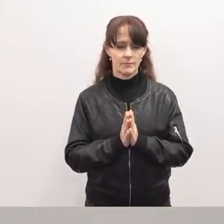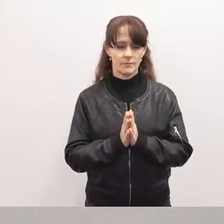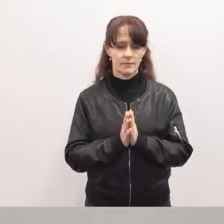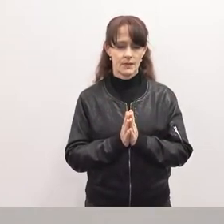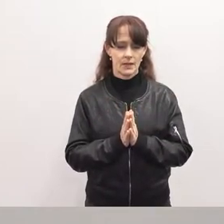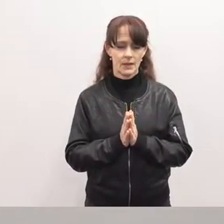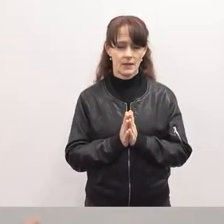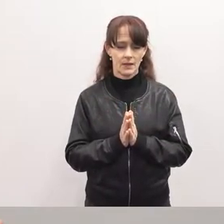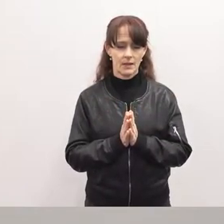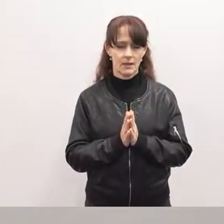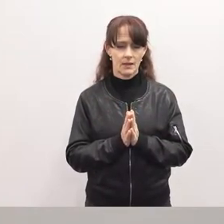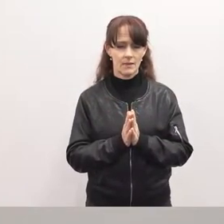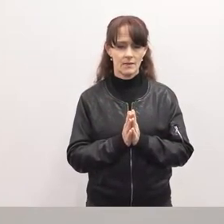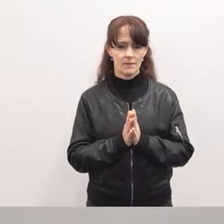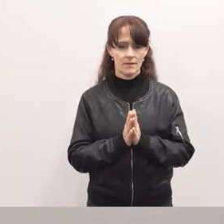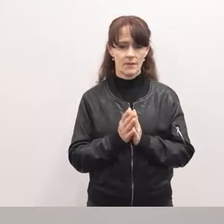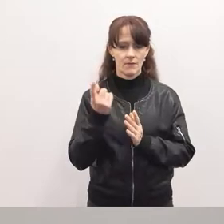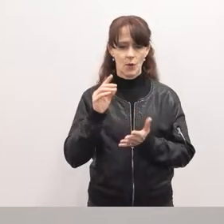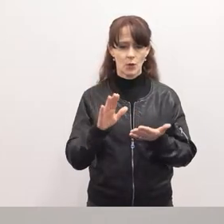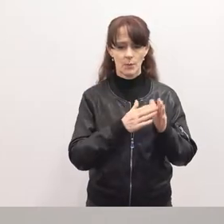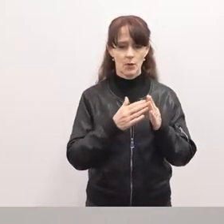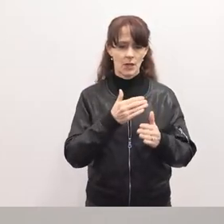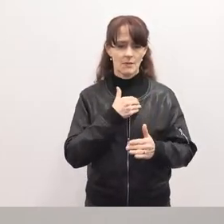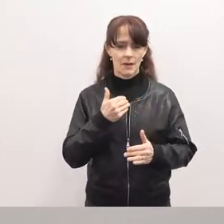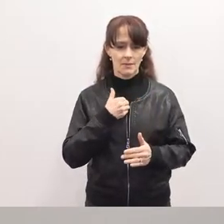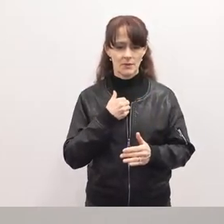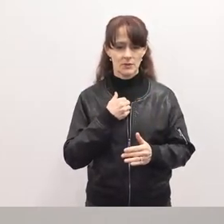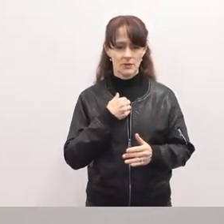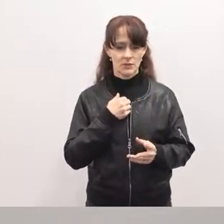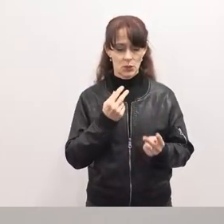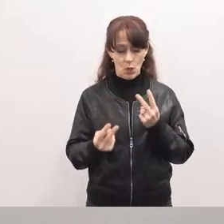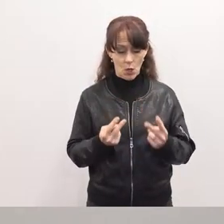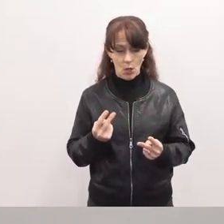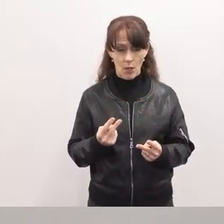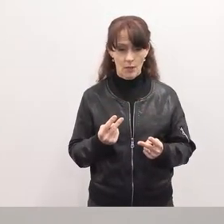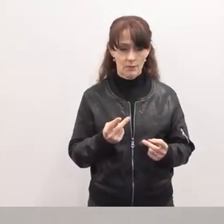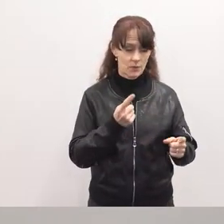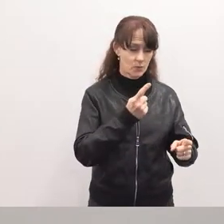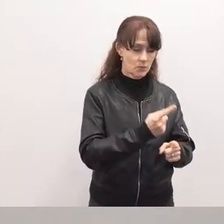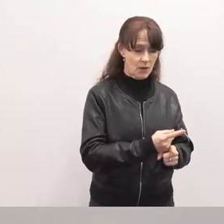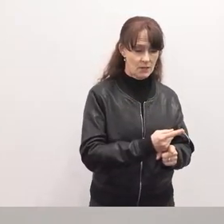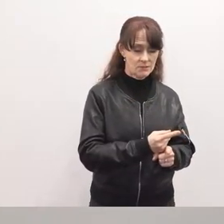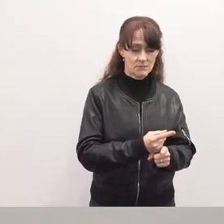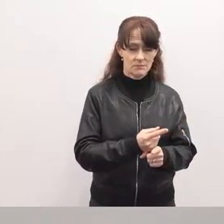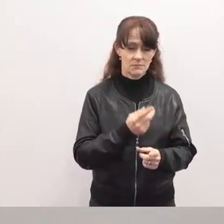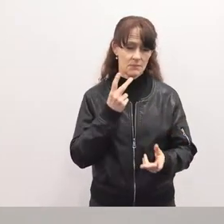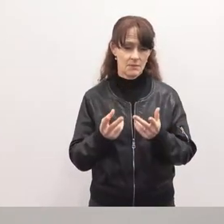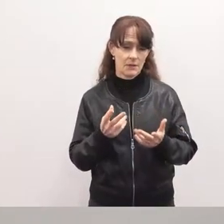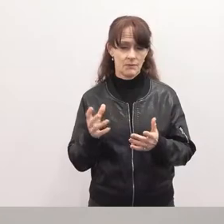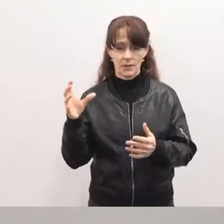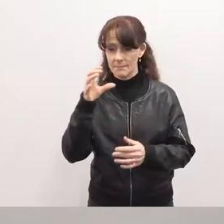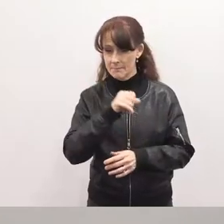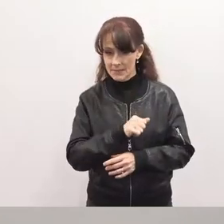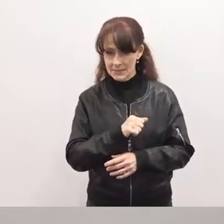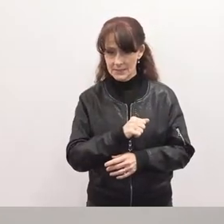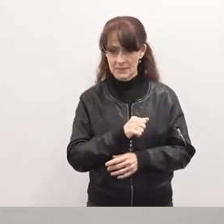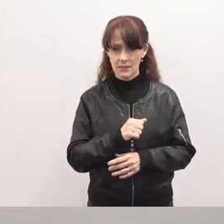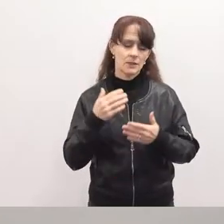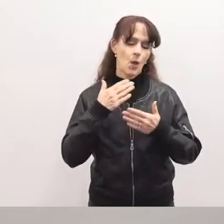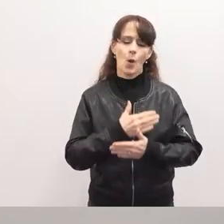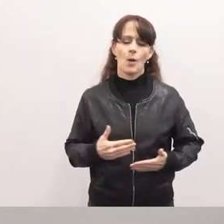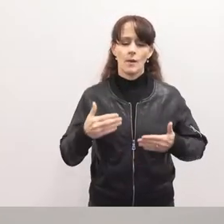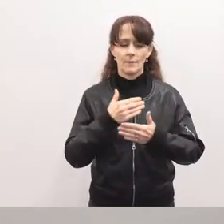for our community members to take a look, see what we got right, see what maybe we have missed, and so